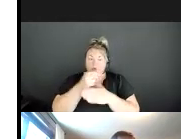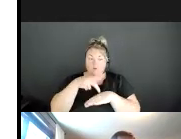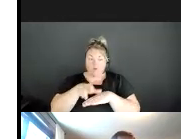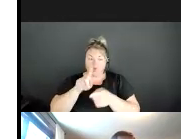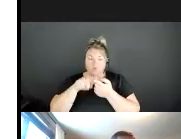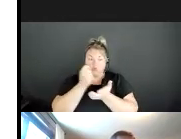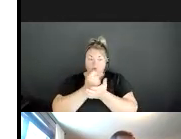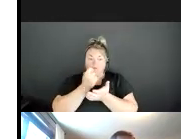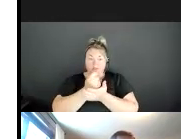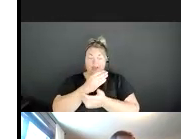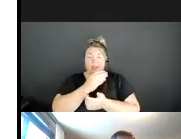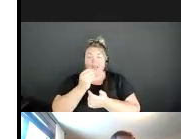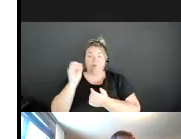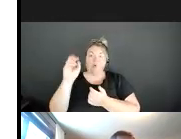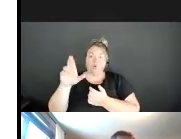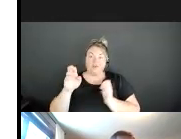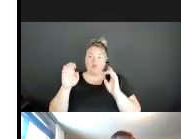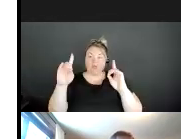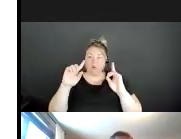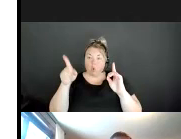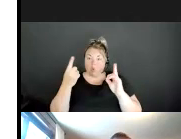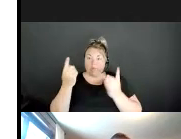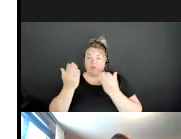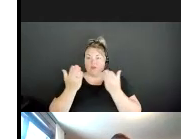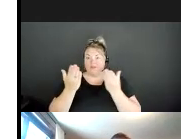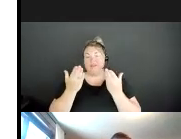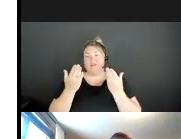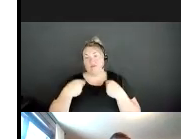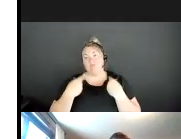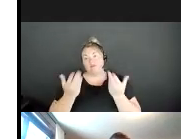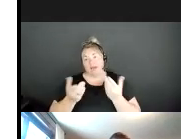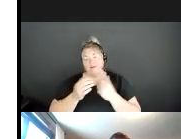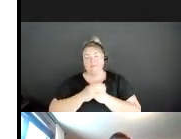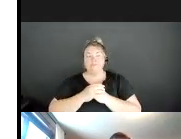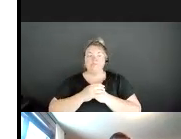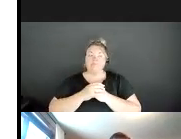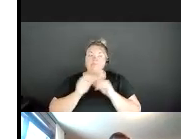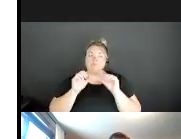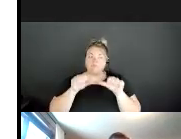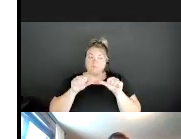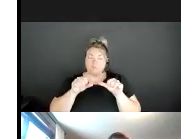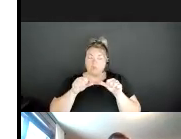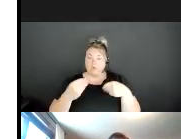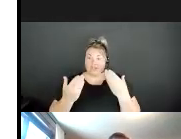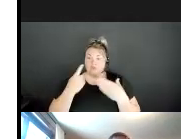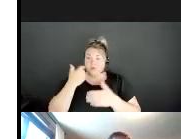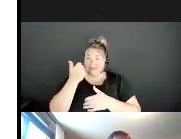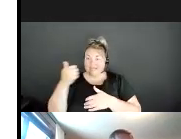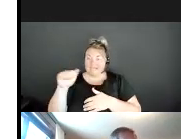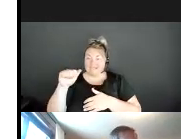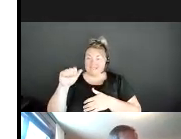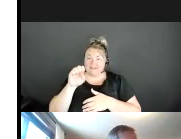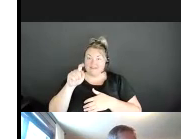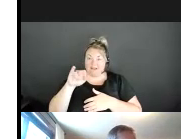treatment, and/or education-only services are being provided. This may be provided in any setting,